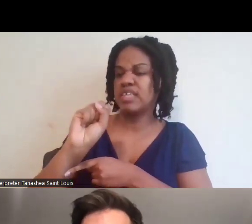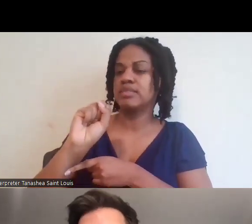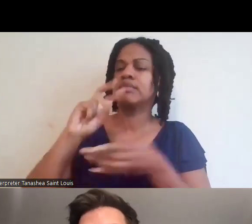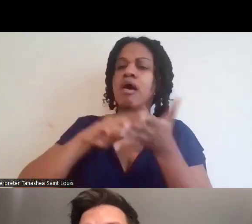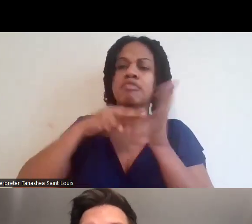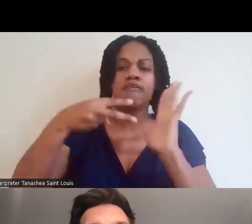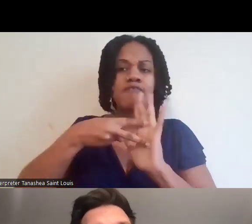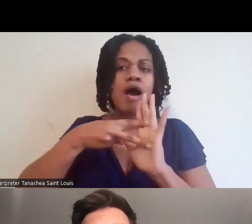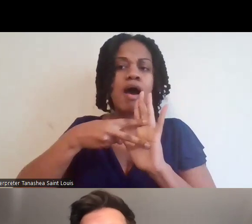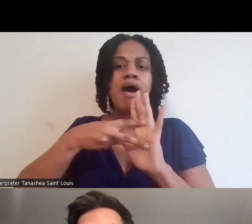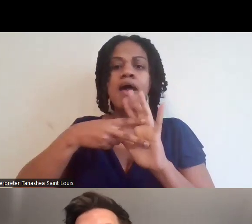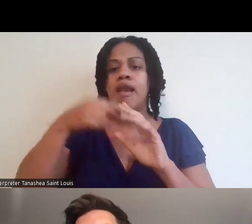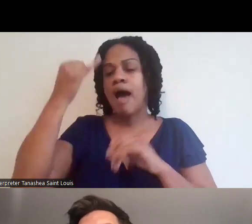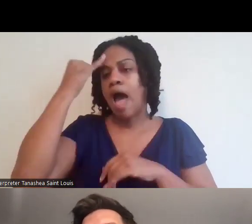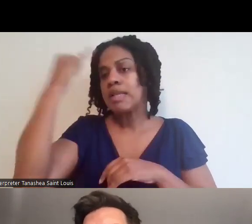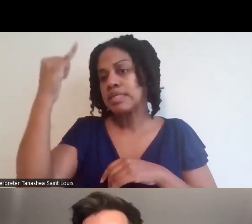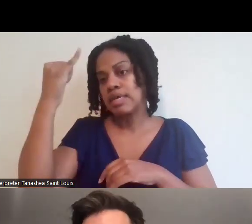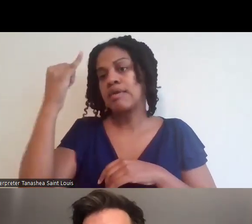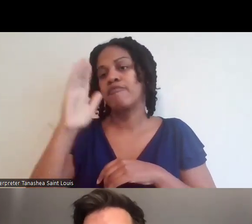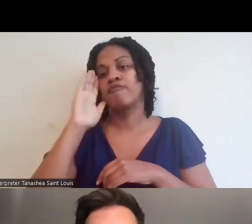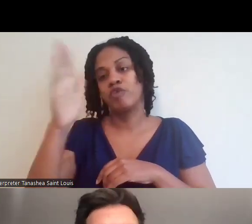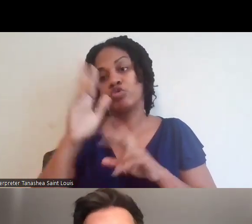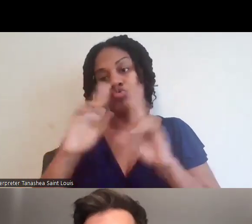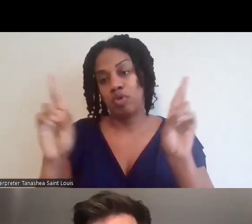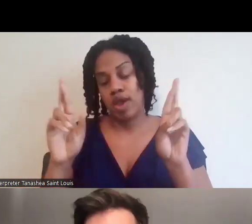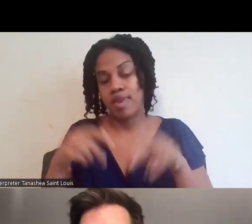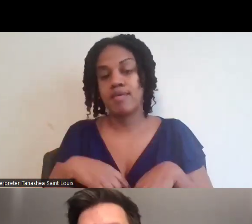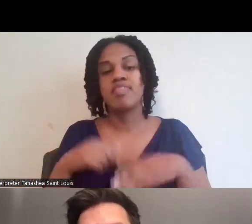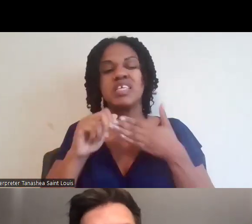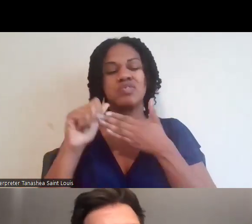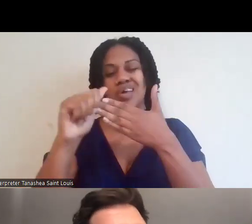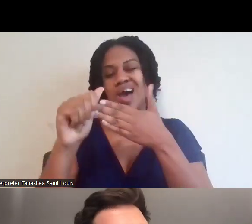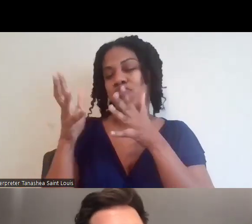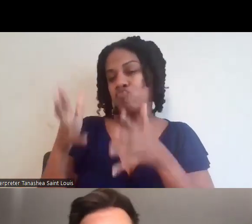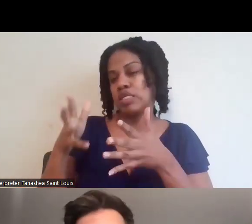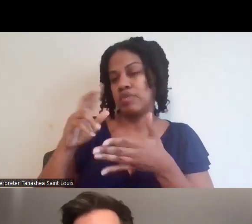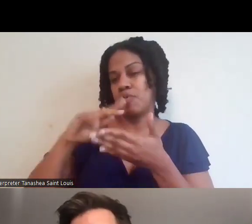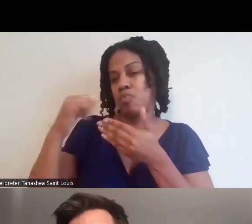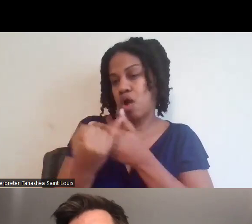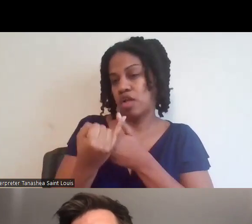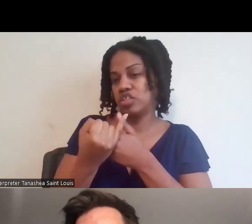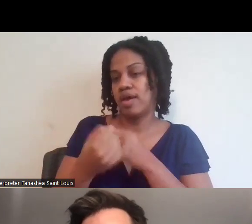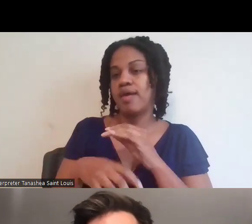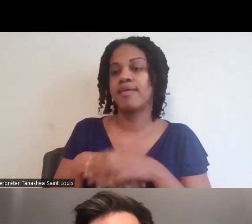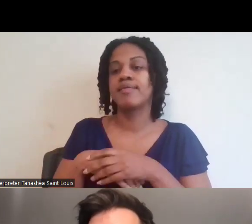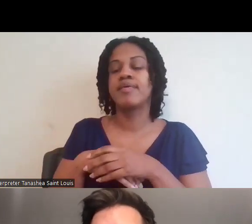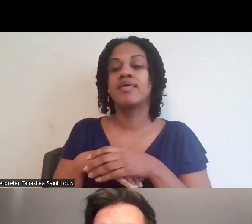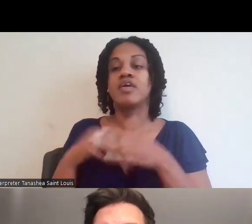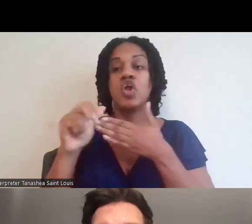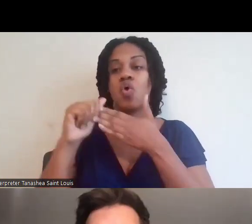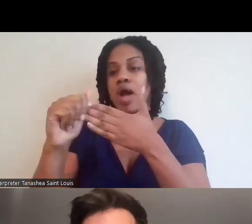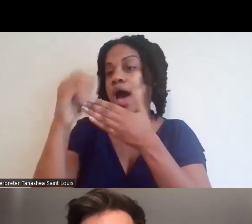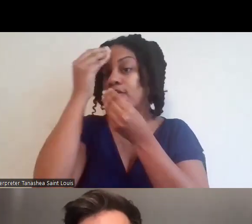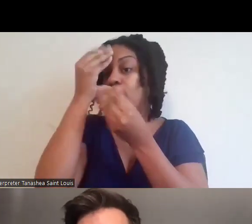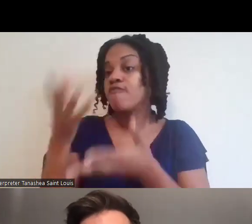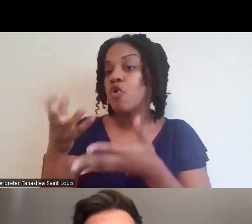ideal future-ready aging network. And this was used to guide the rest of this project. It was used to guide and inform